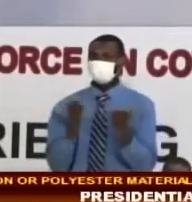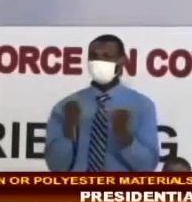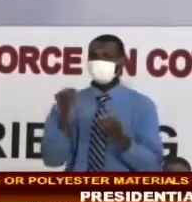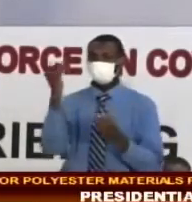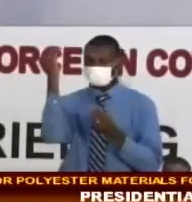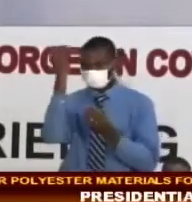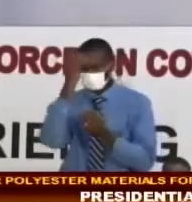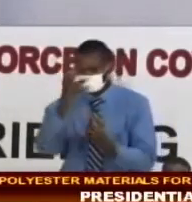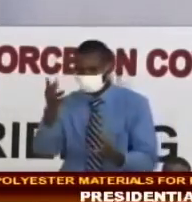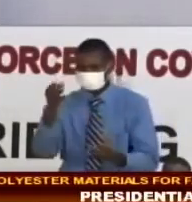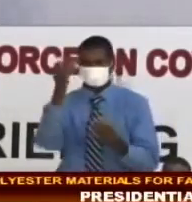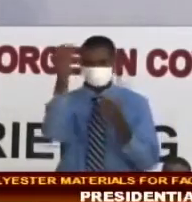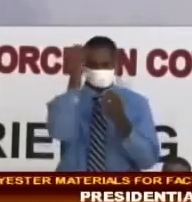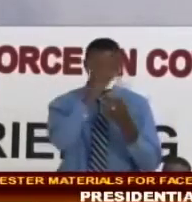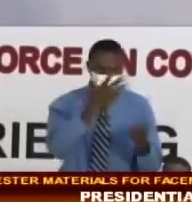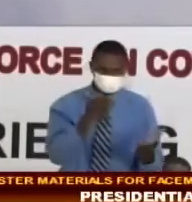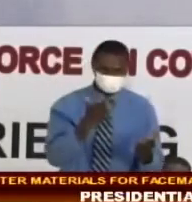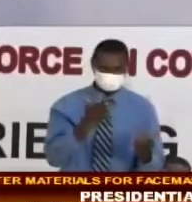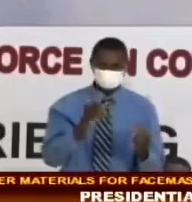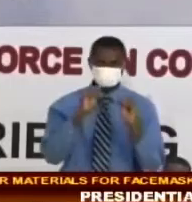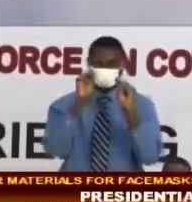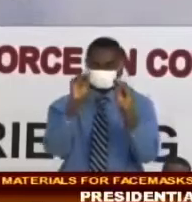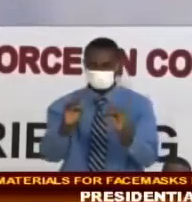enlightenment, and sensitization.